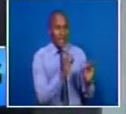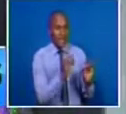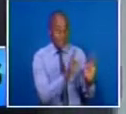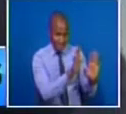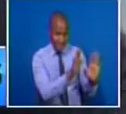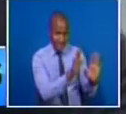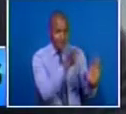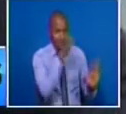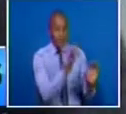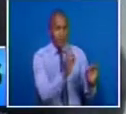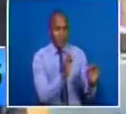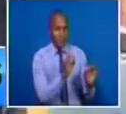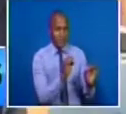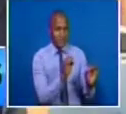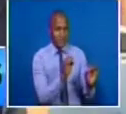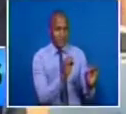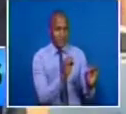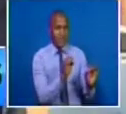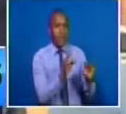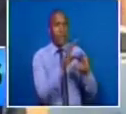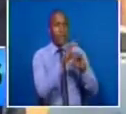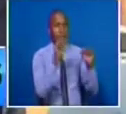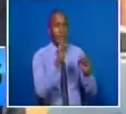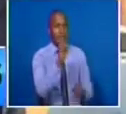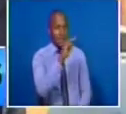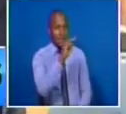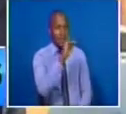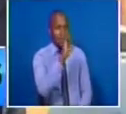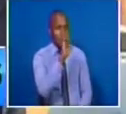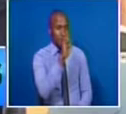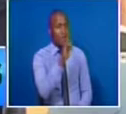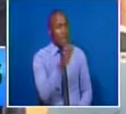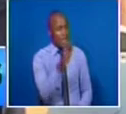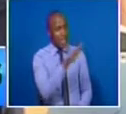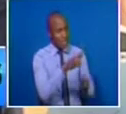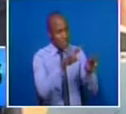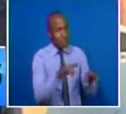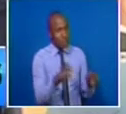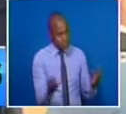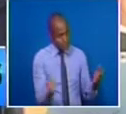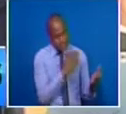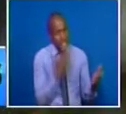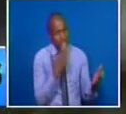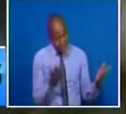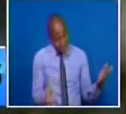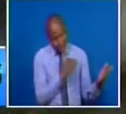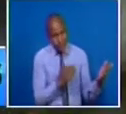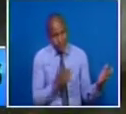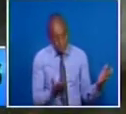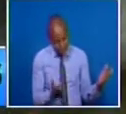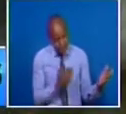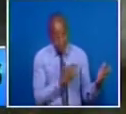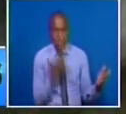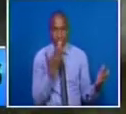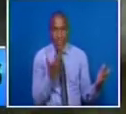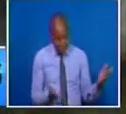that? I'm not a monster. Okay. We're looking at Professor Michael Wenene right now. He's in his holding room looking through his papers, perhaps his briefing notes. You know, everybody comes